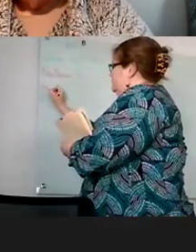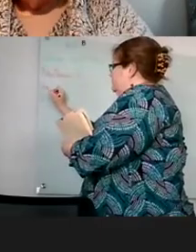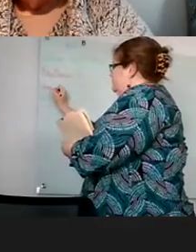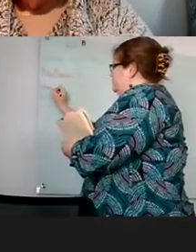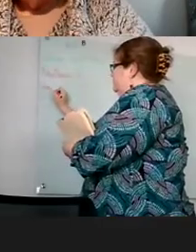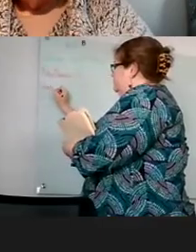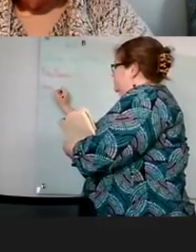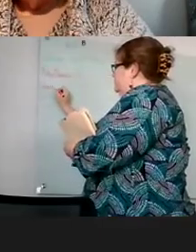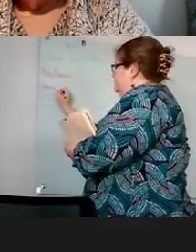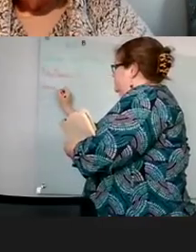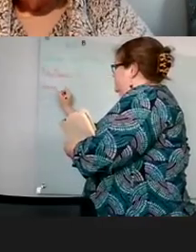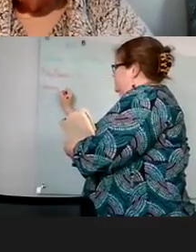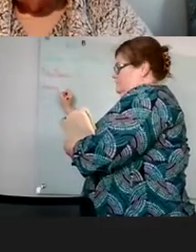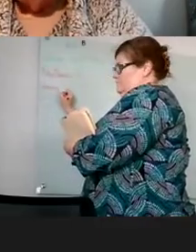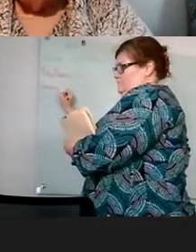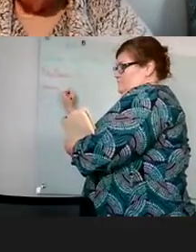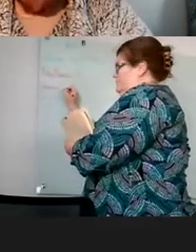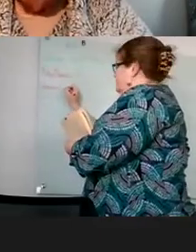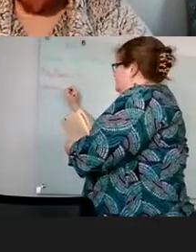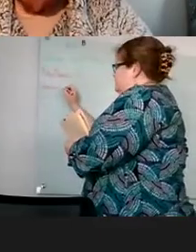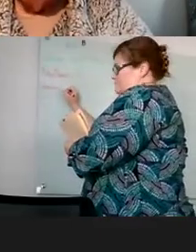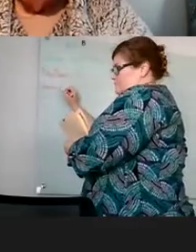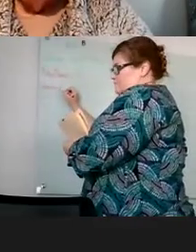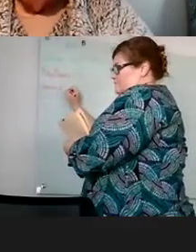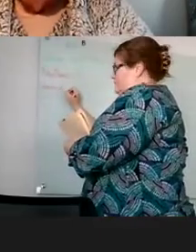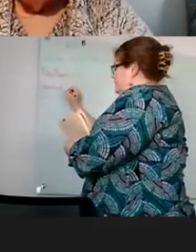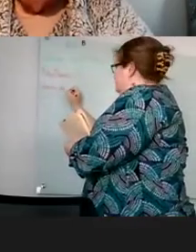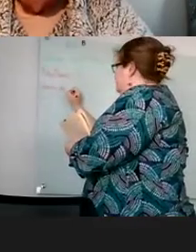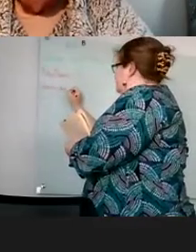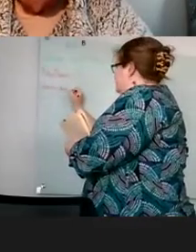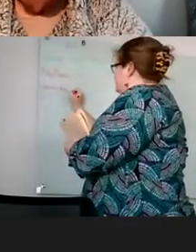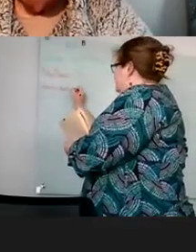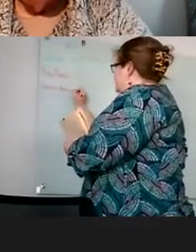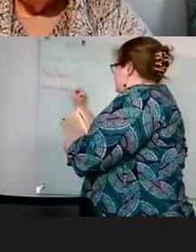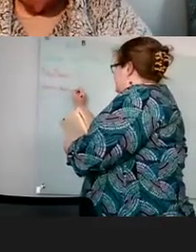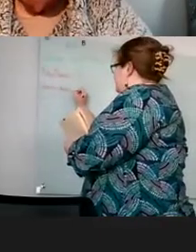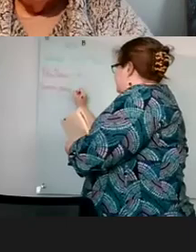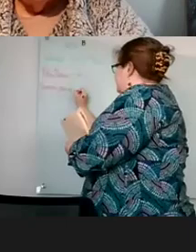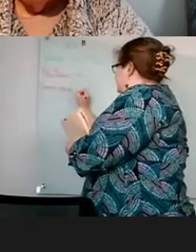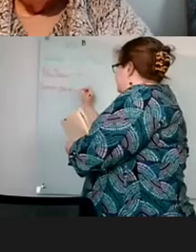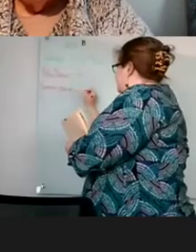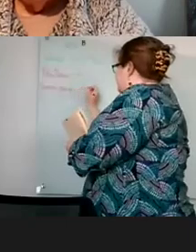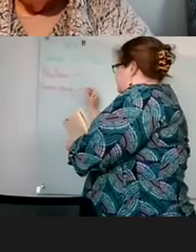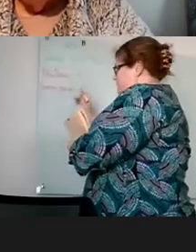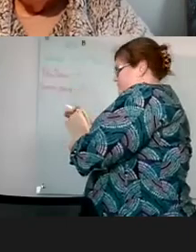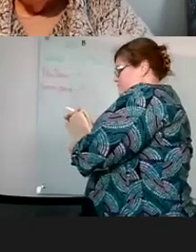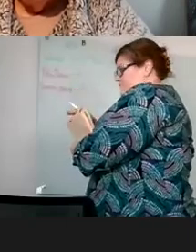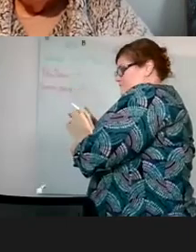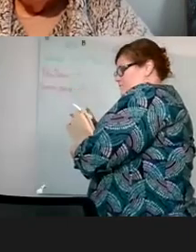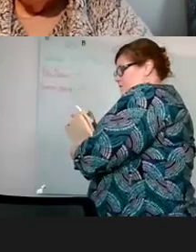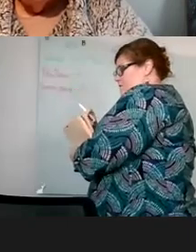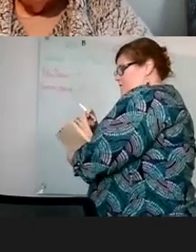disabilities have great employment, like manufacturing and registered apprenticeship opportunities provide them, it helps to foster